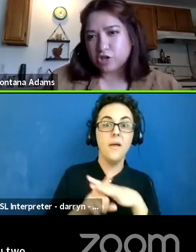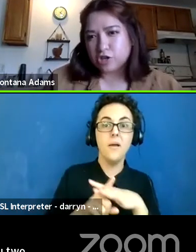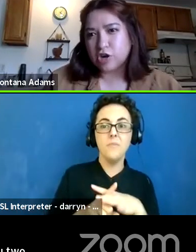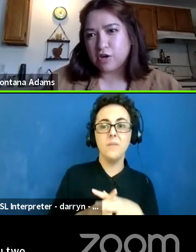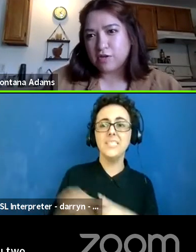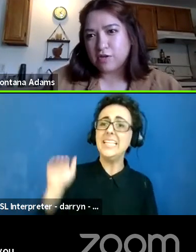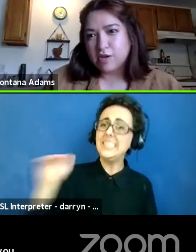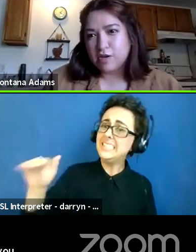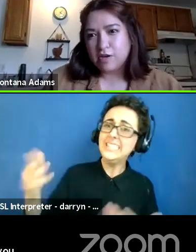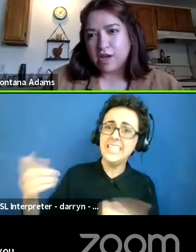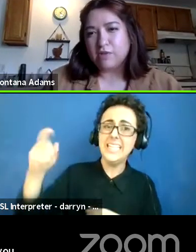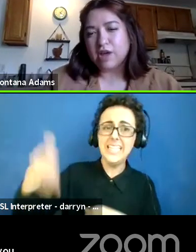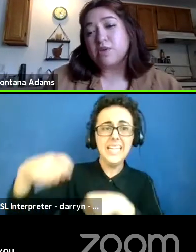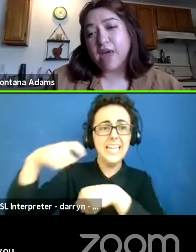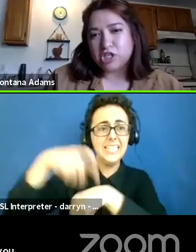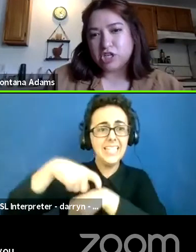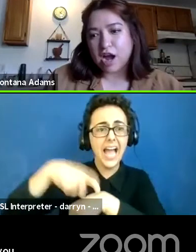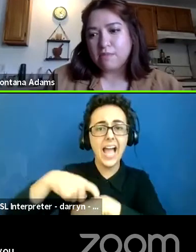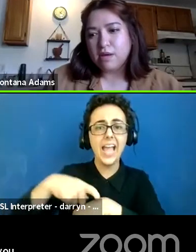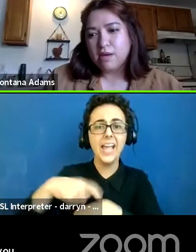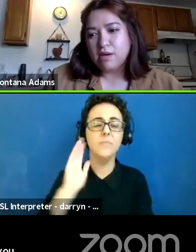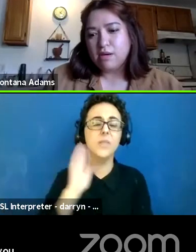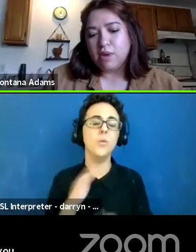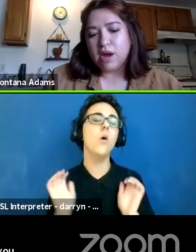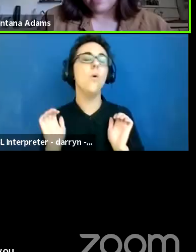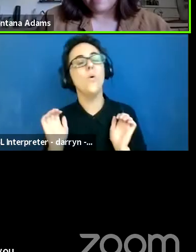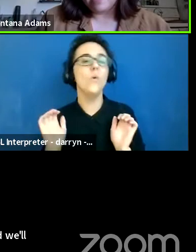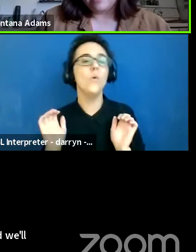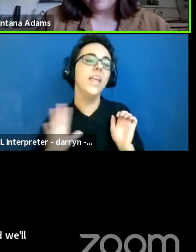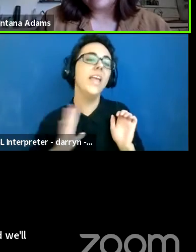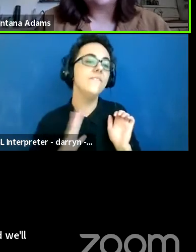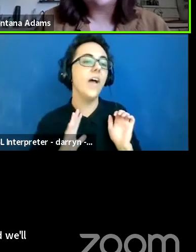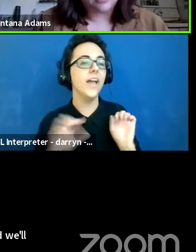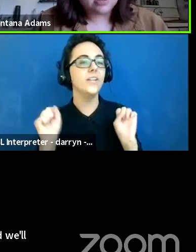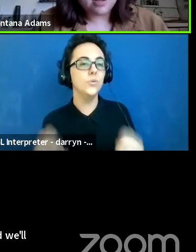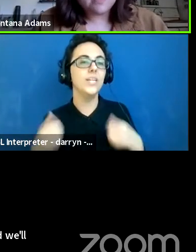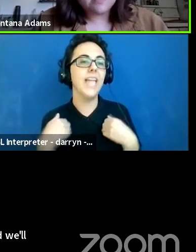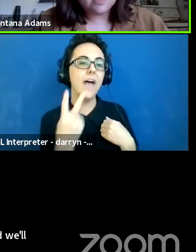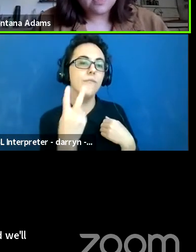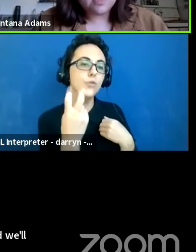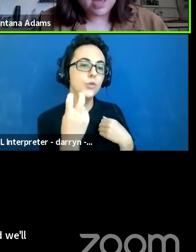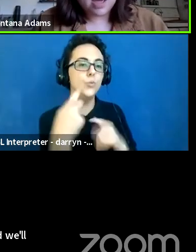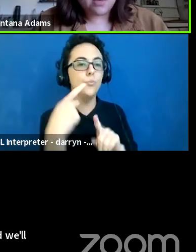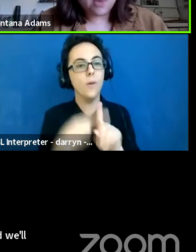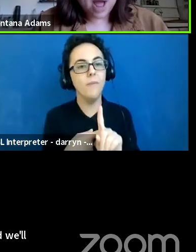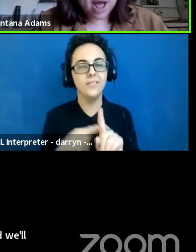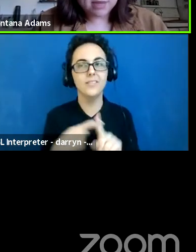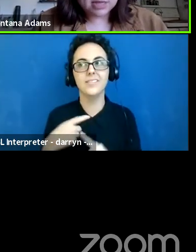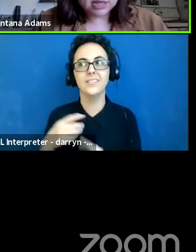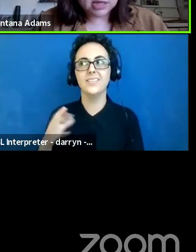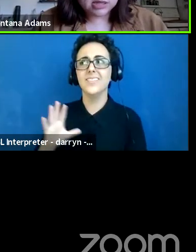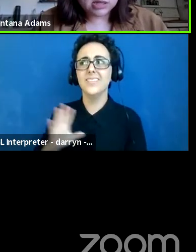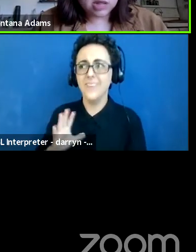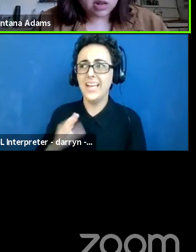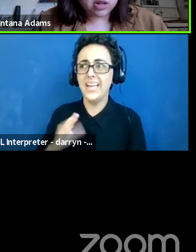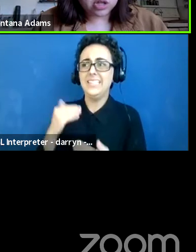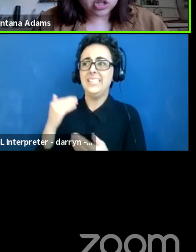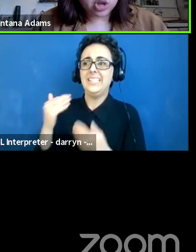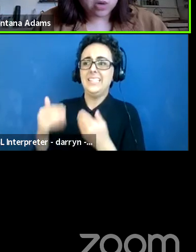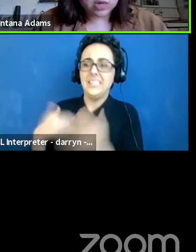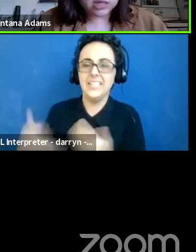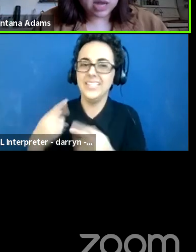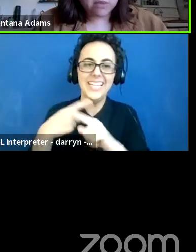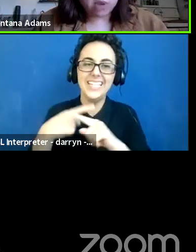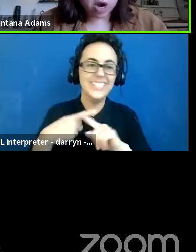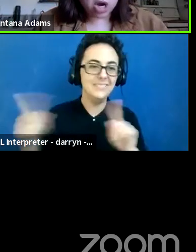put on your show and we'll give you that much time. But then it's still not enough. And what happens is then the